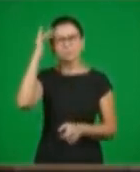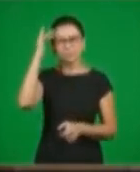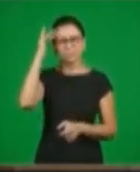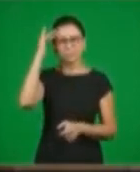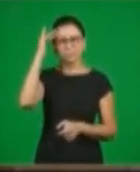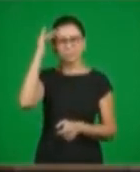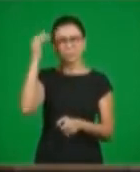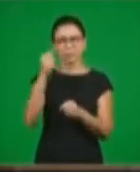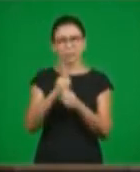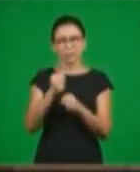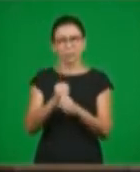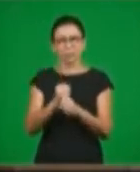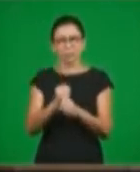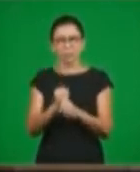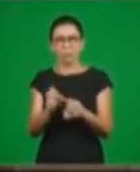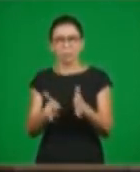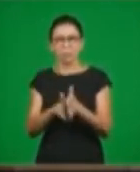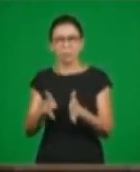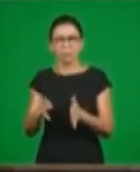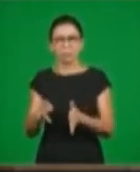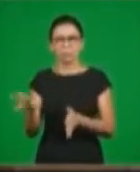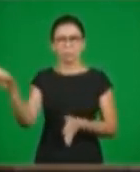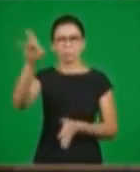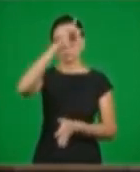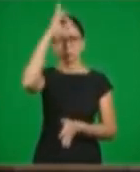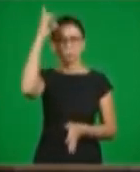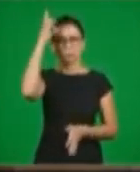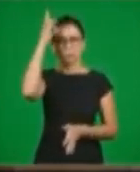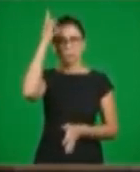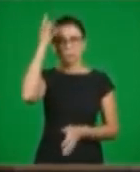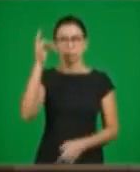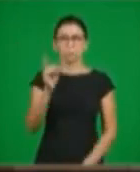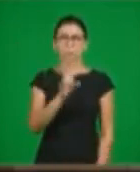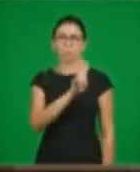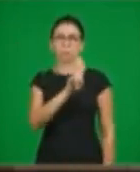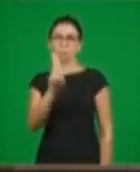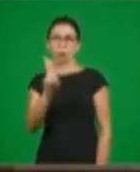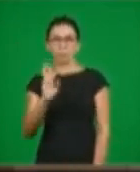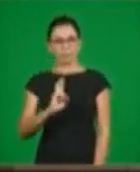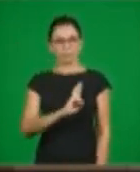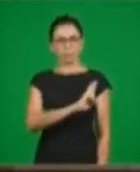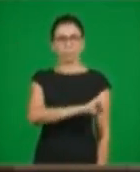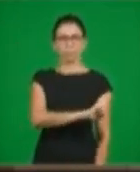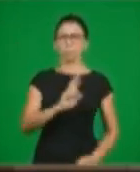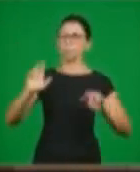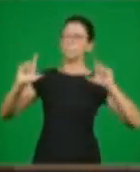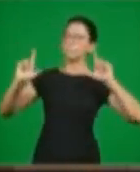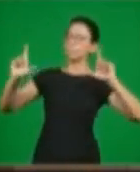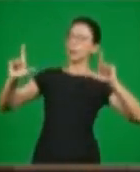It is because the work of the Holy Spirit is not a denomination, religious.